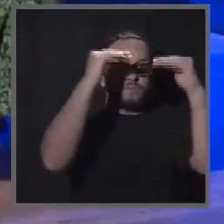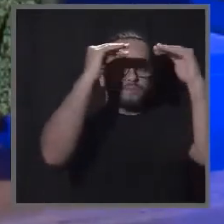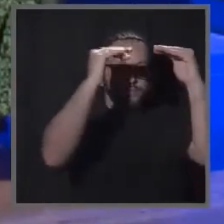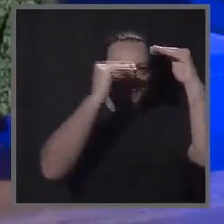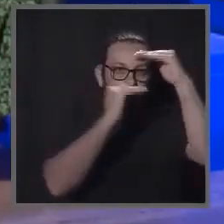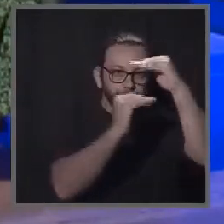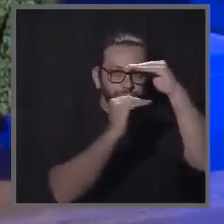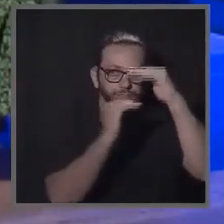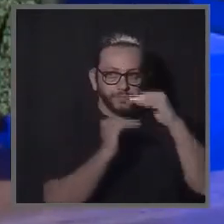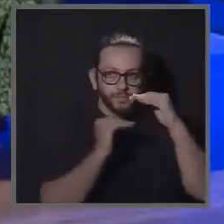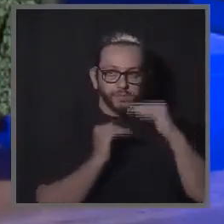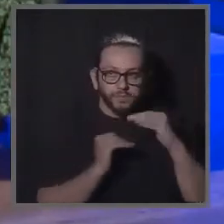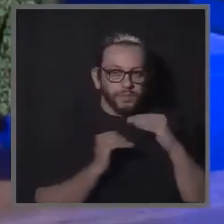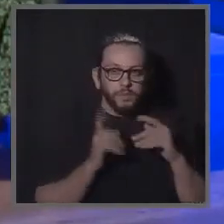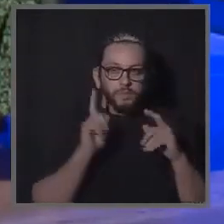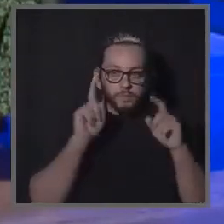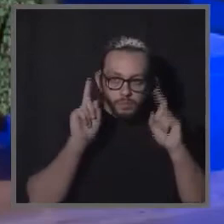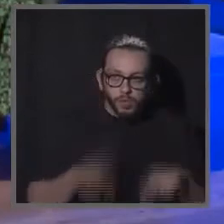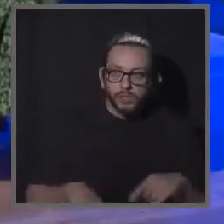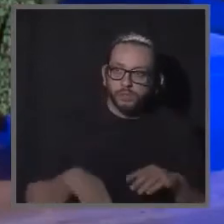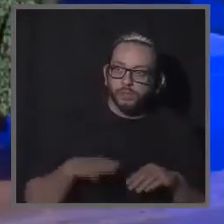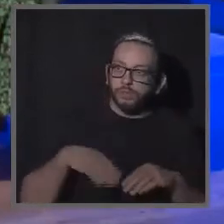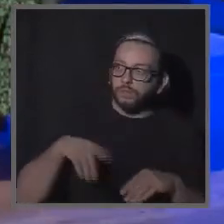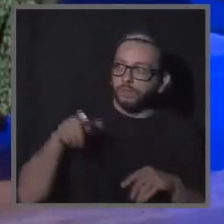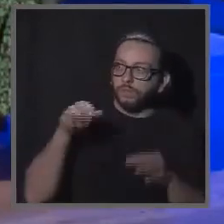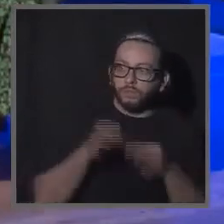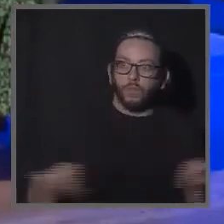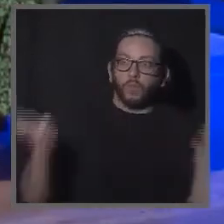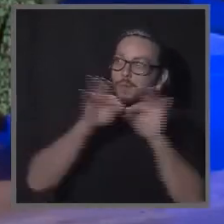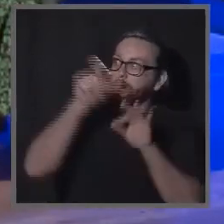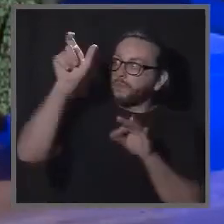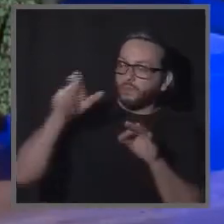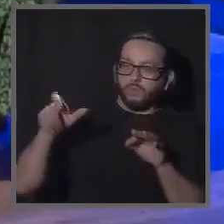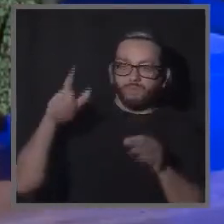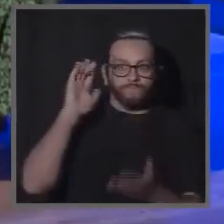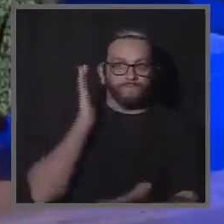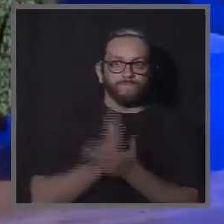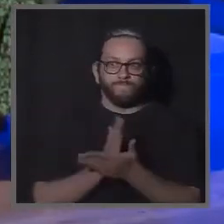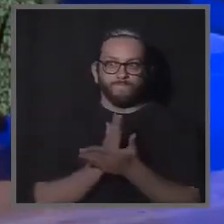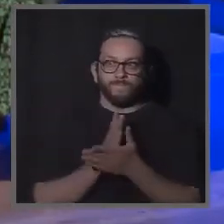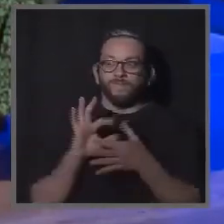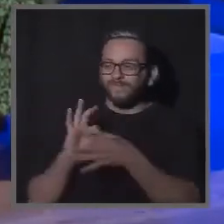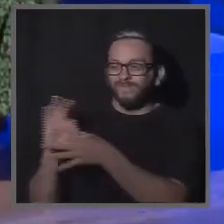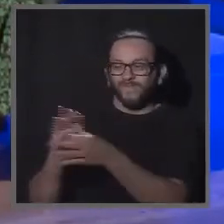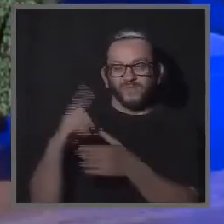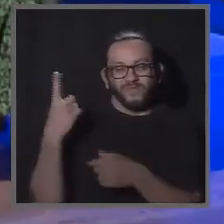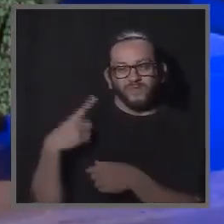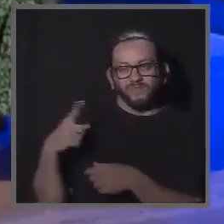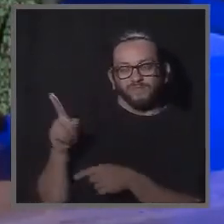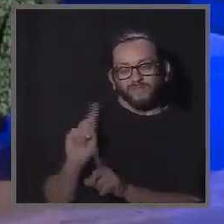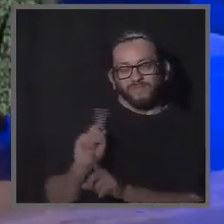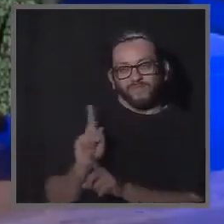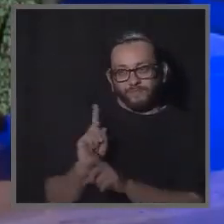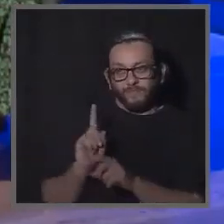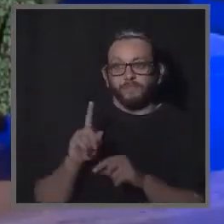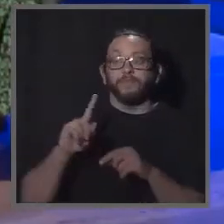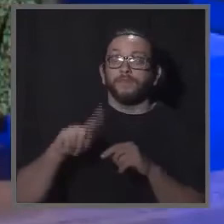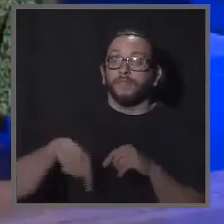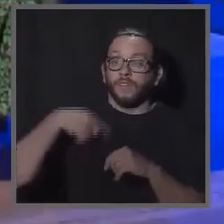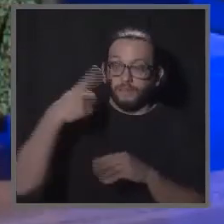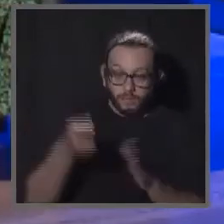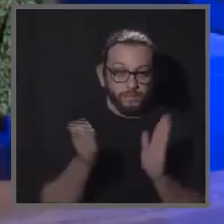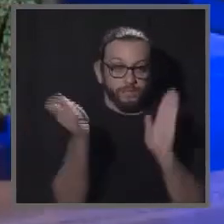very interesting path to follow. And as I say, when the cultural agendas are implemented, people already